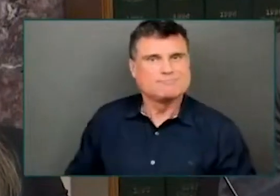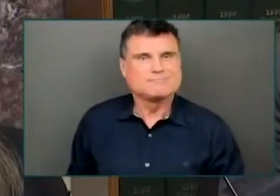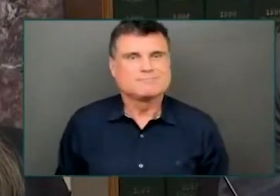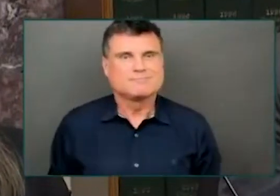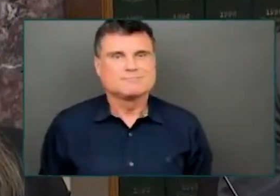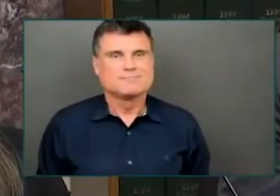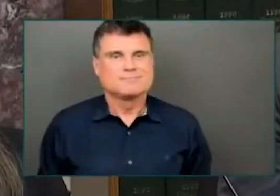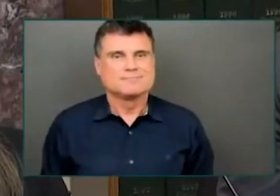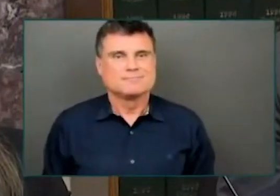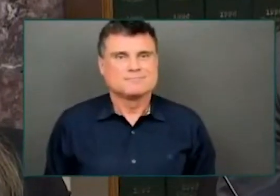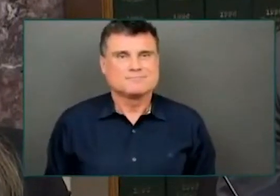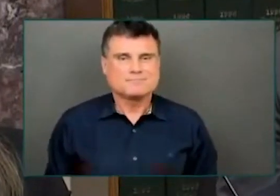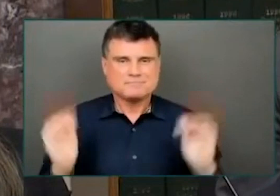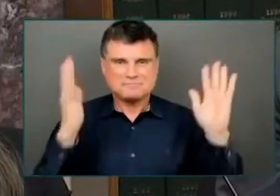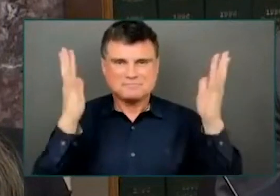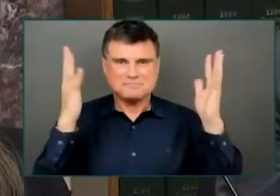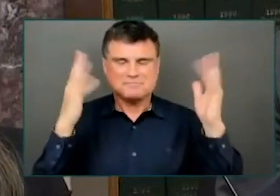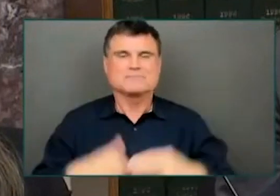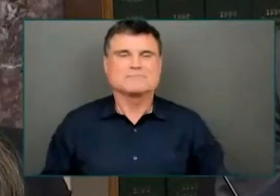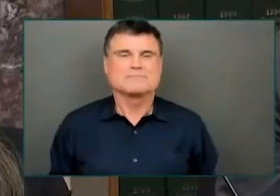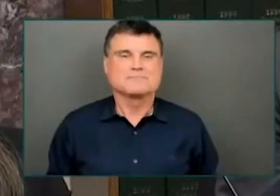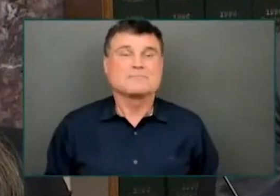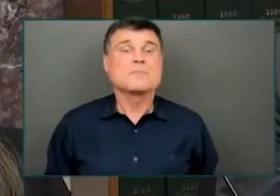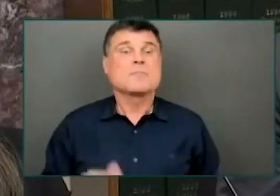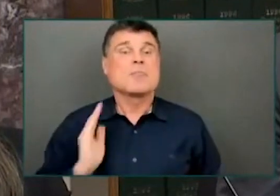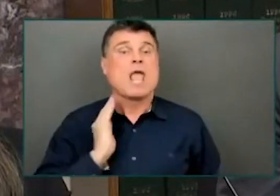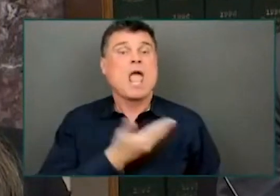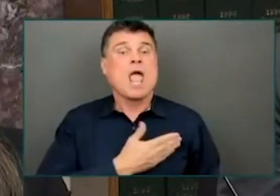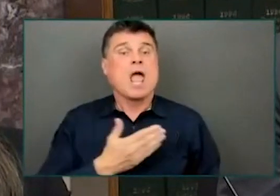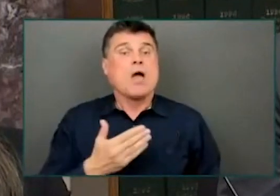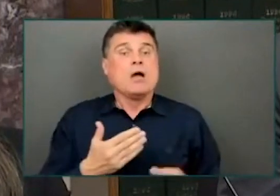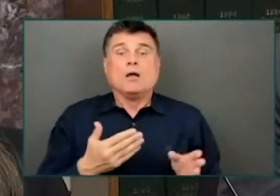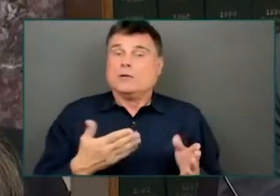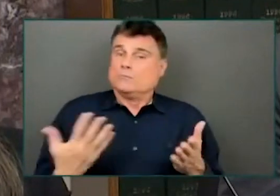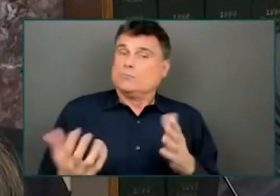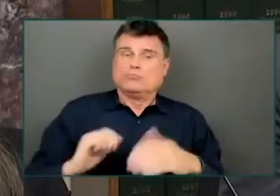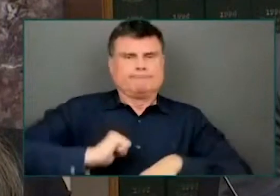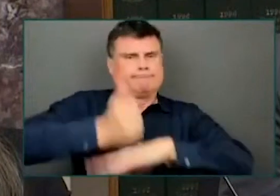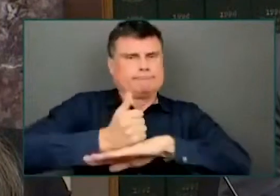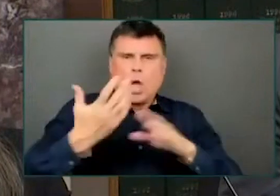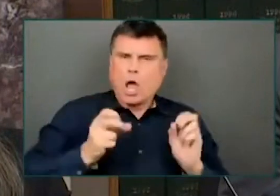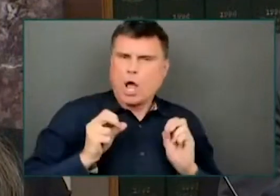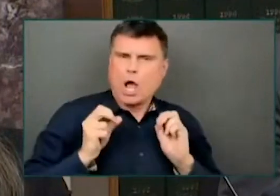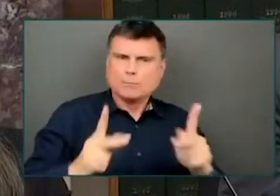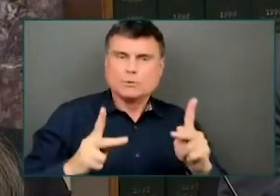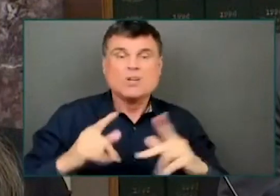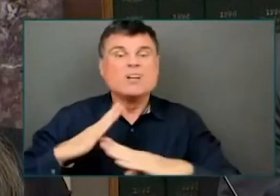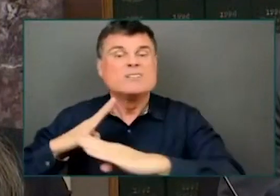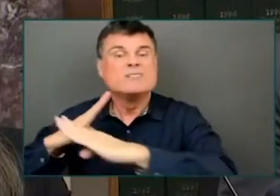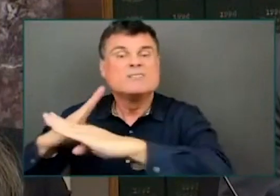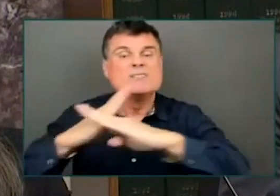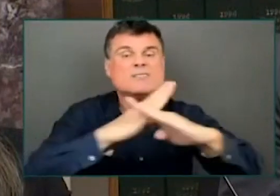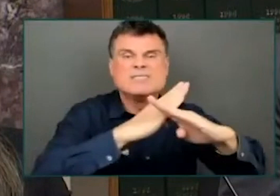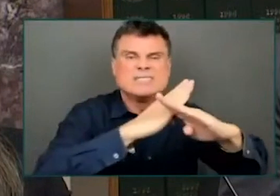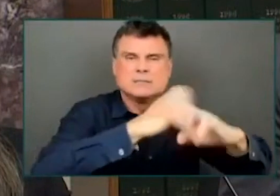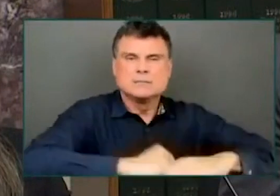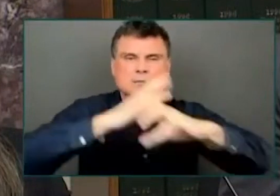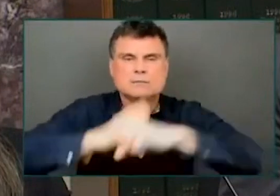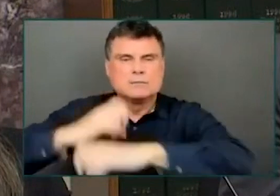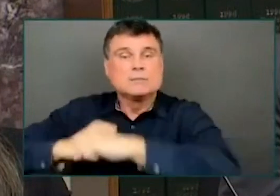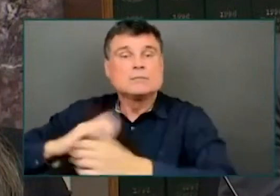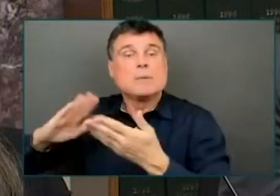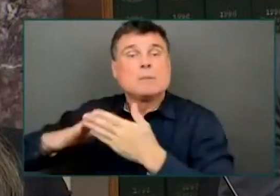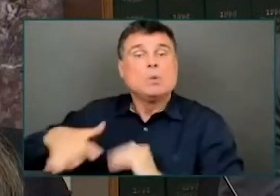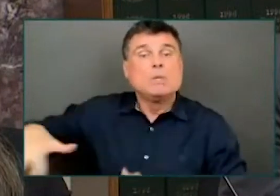As we create new opportunities, Mr. Speaker, we are also breaking down barriers for underrepresented communities. This is part of our ongoing work to build a more